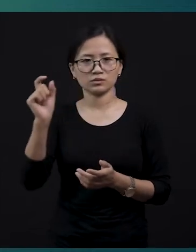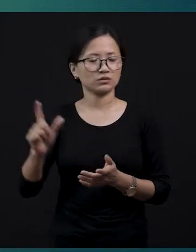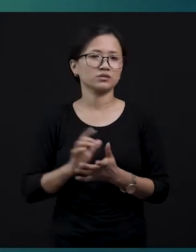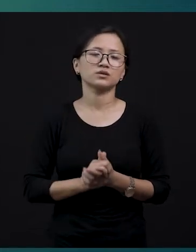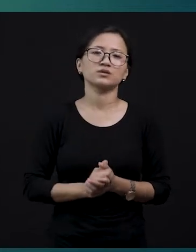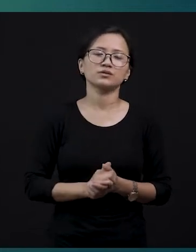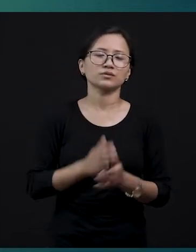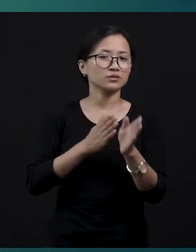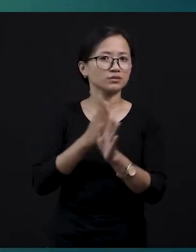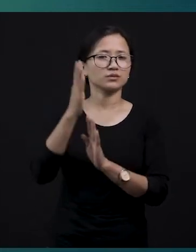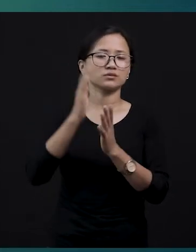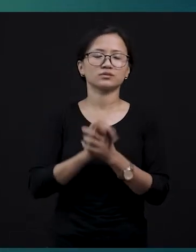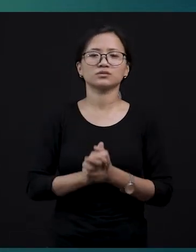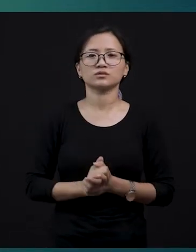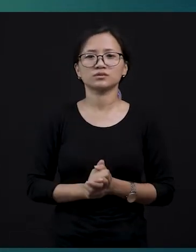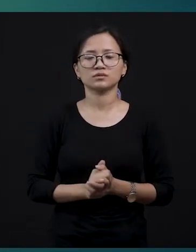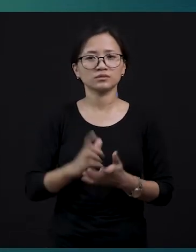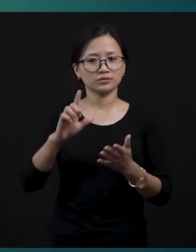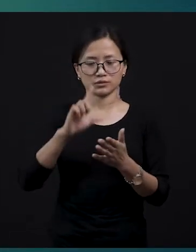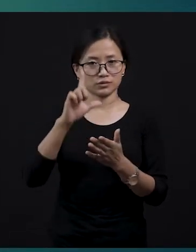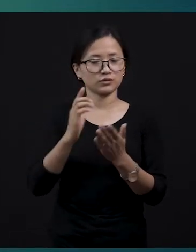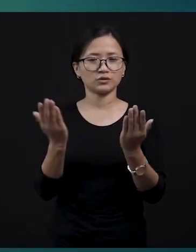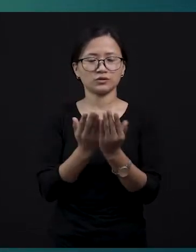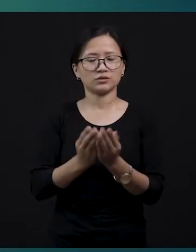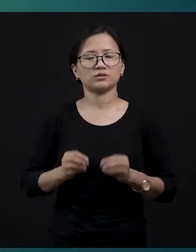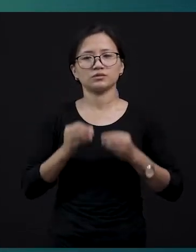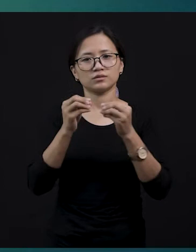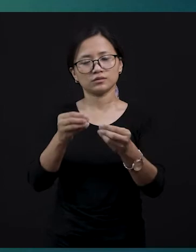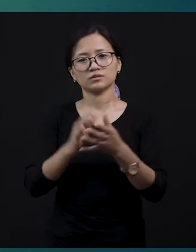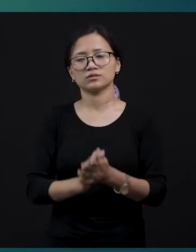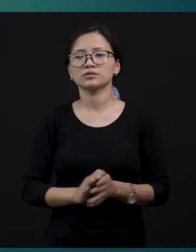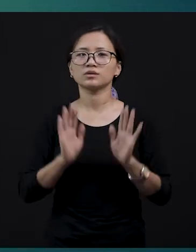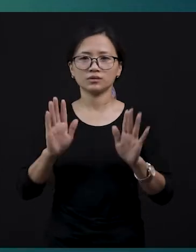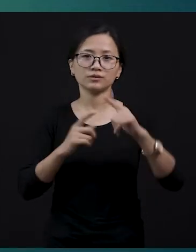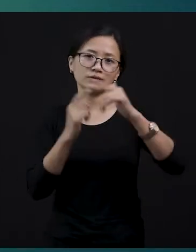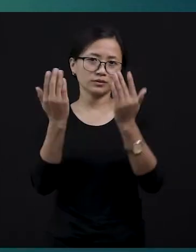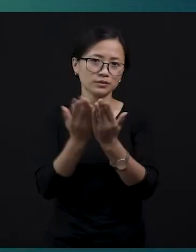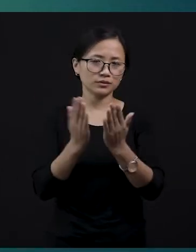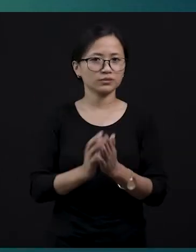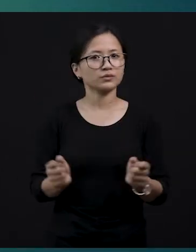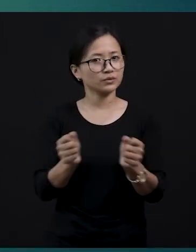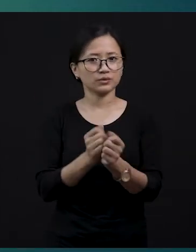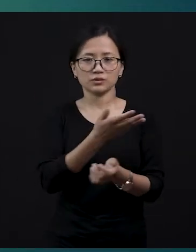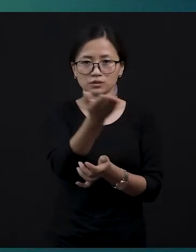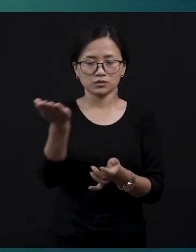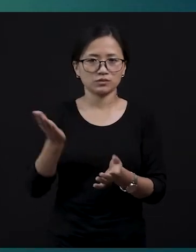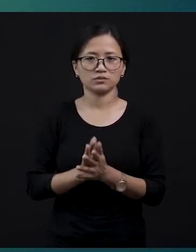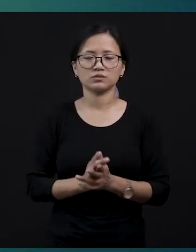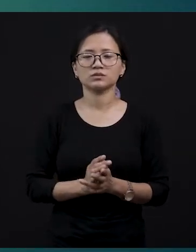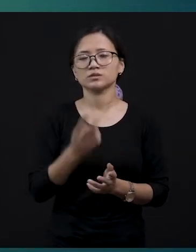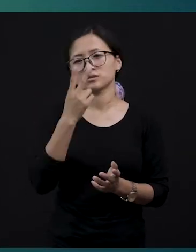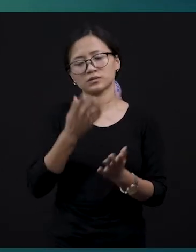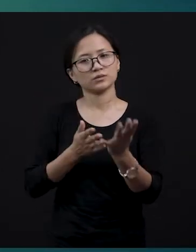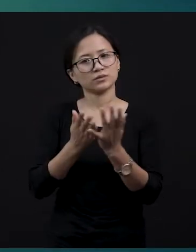come across in your lesson. That is why I've given you those. You also have your textbook with you, so you can even